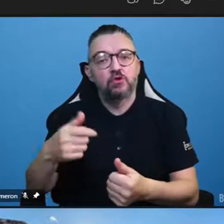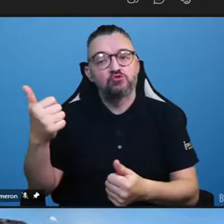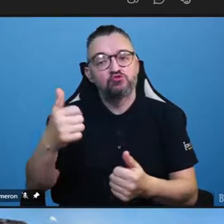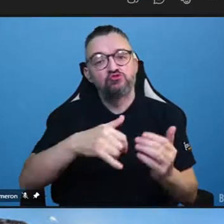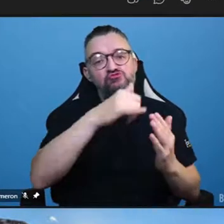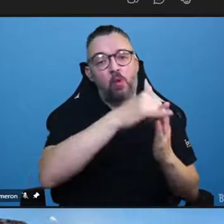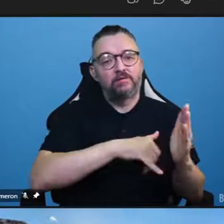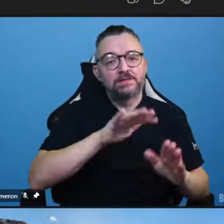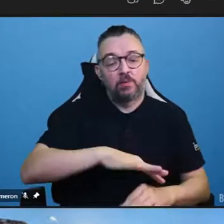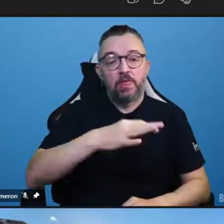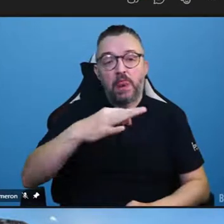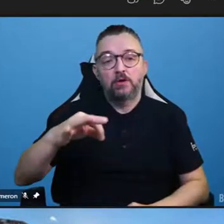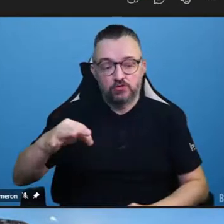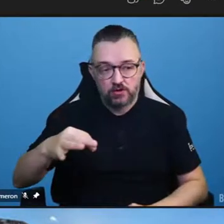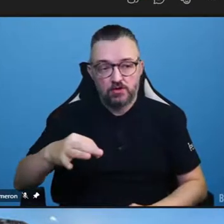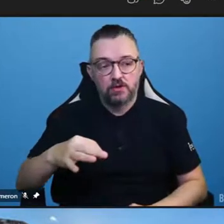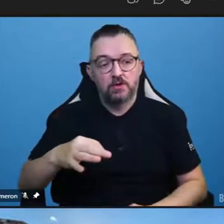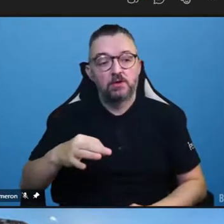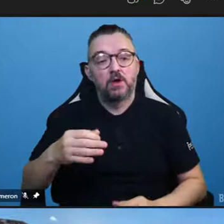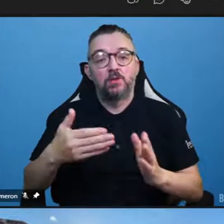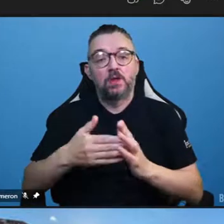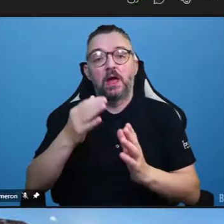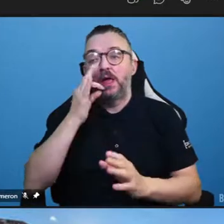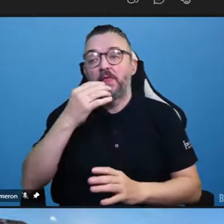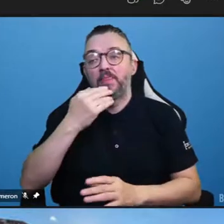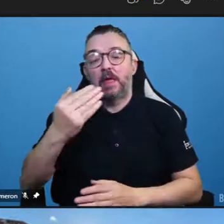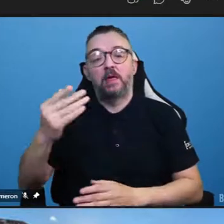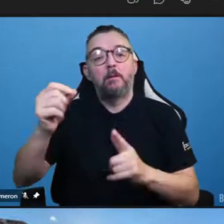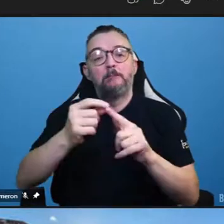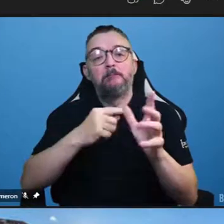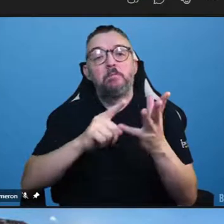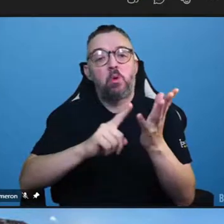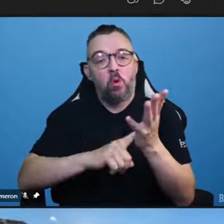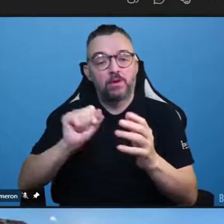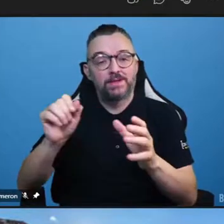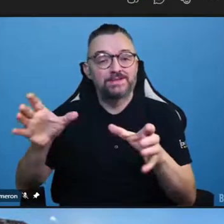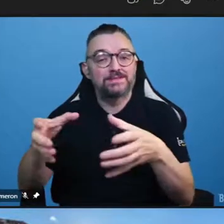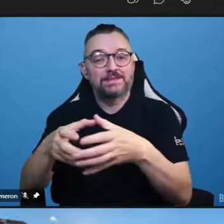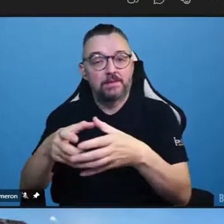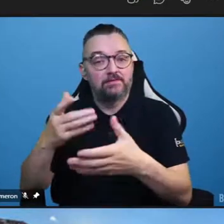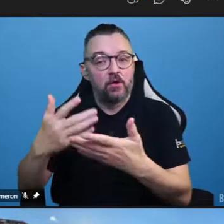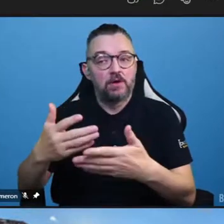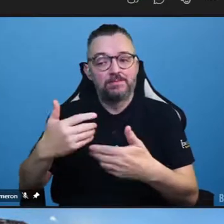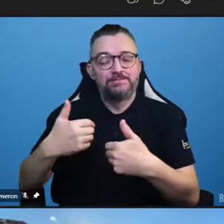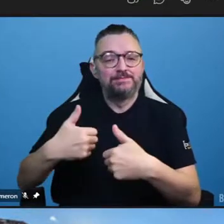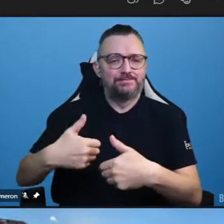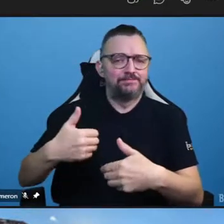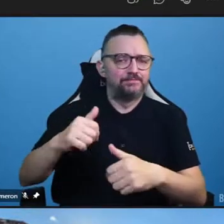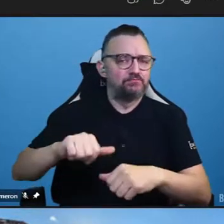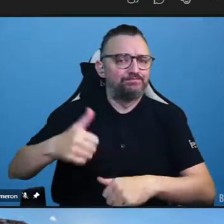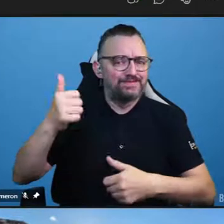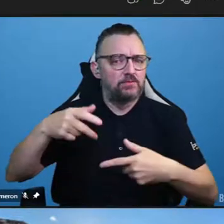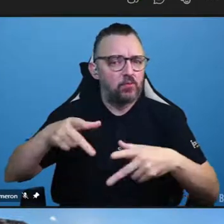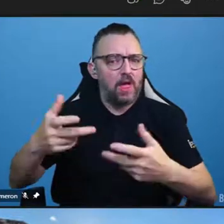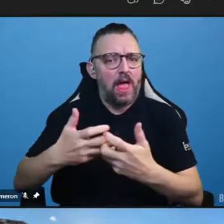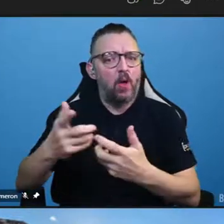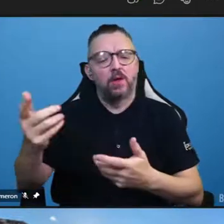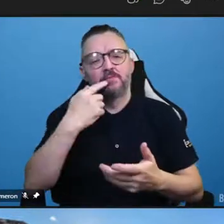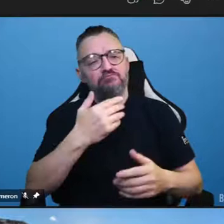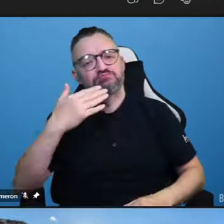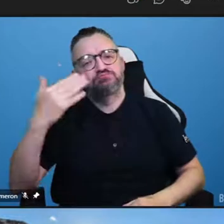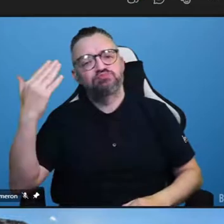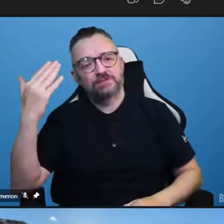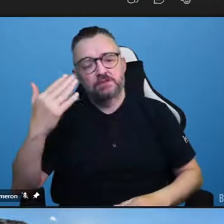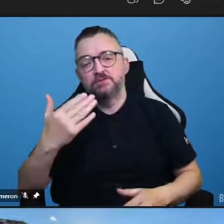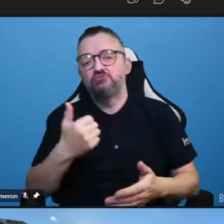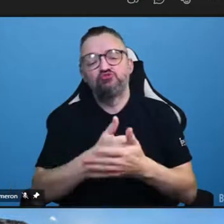Lanarkshire, and also to Paul and his team for the very competent way they go about presenting things as